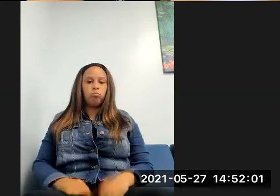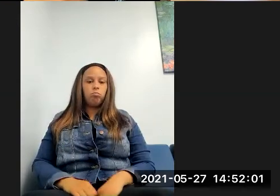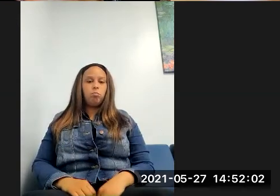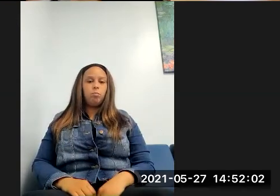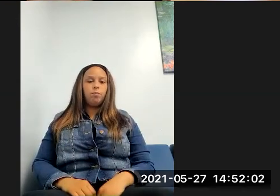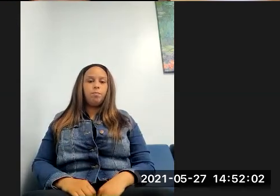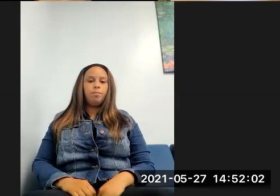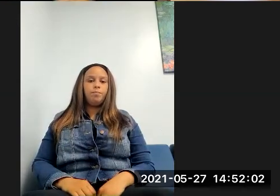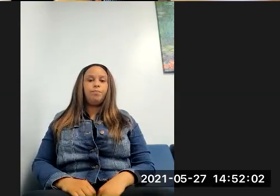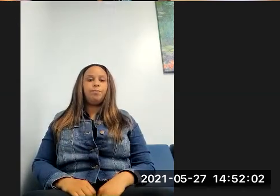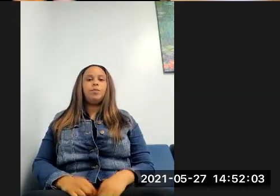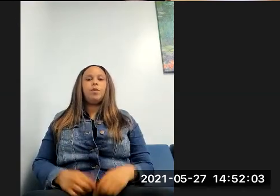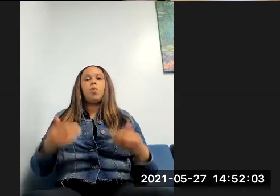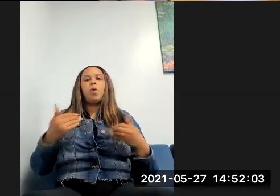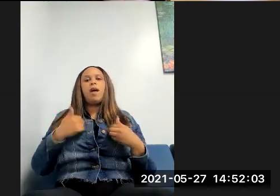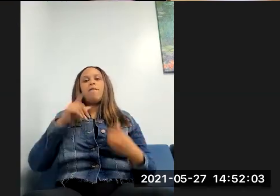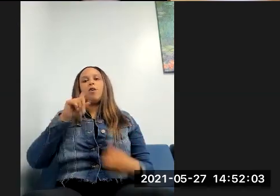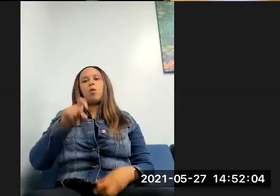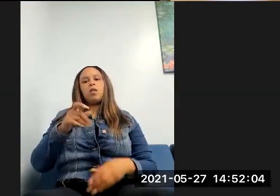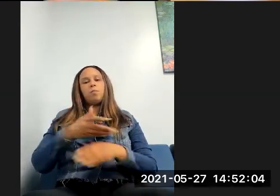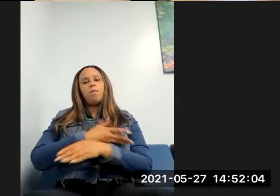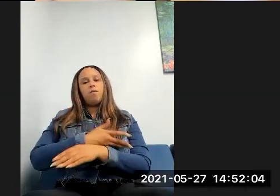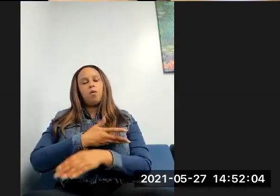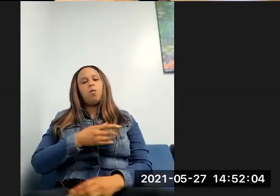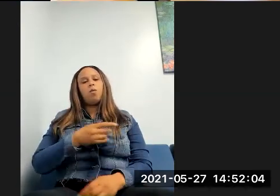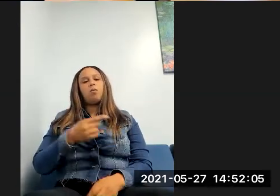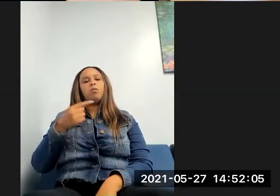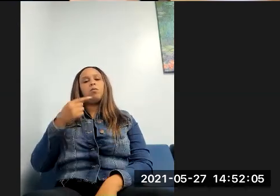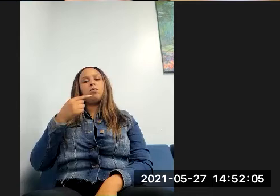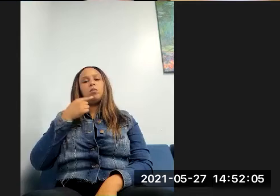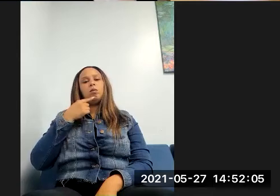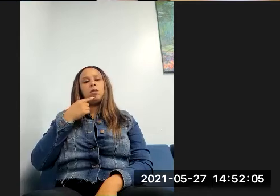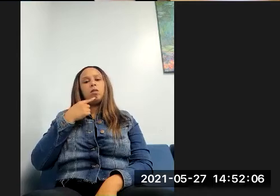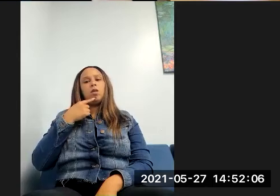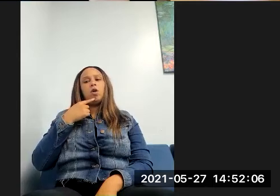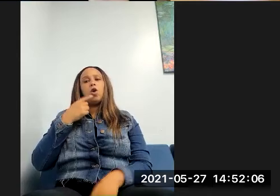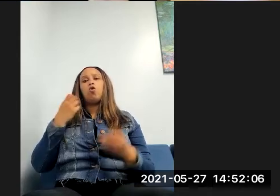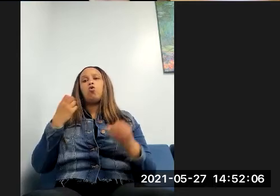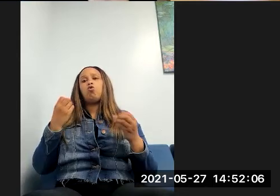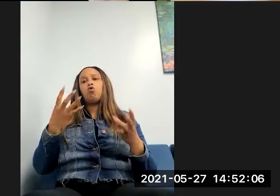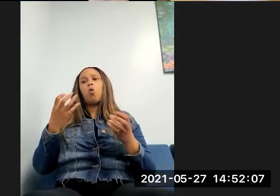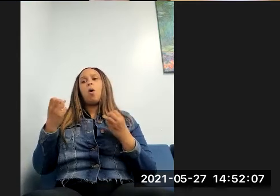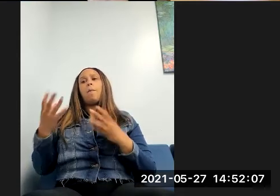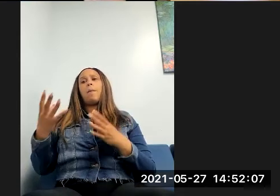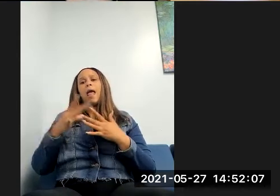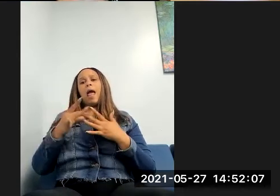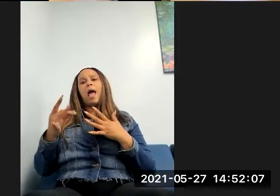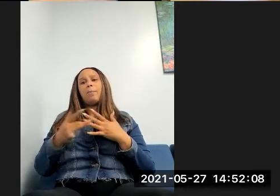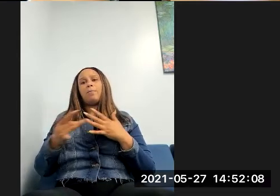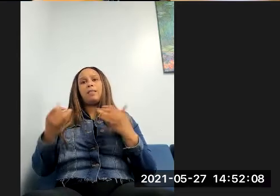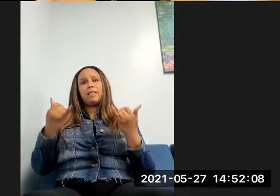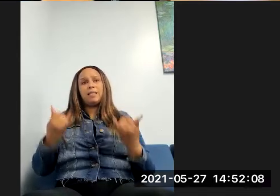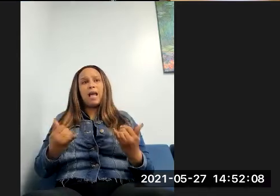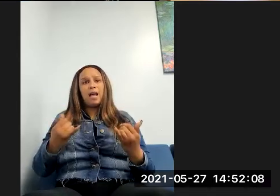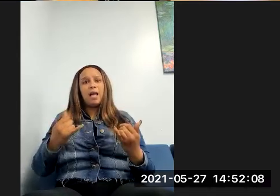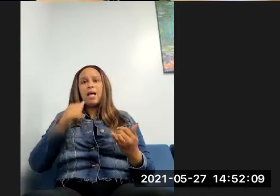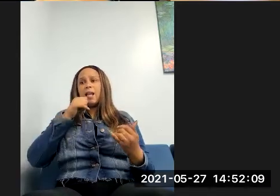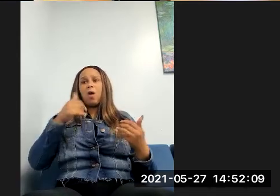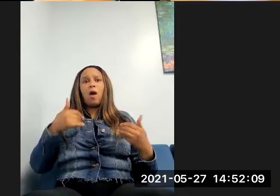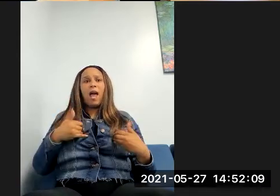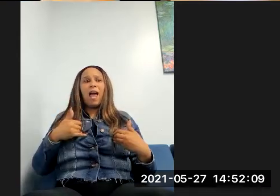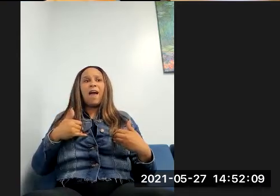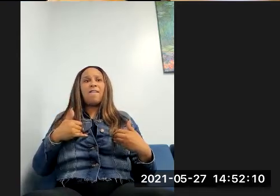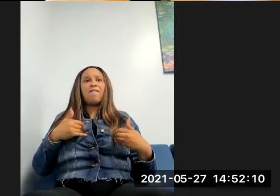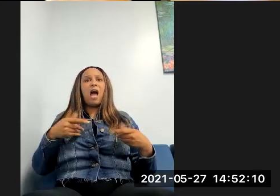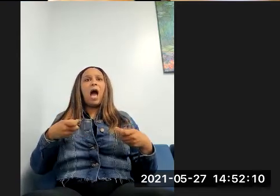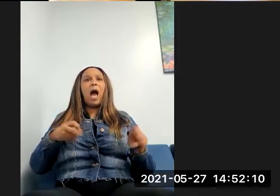we got a question beforehand. It's with so many options on the market and not having the ability to try before you